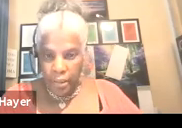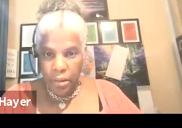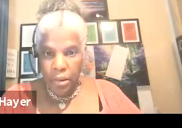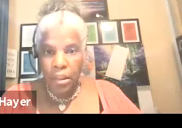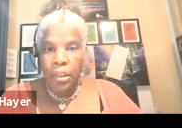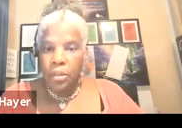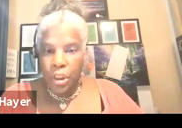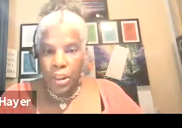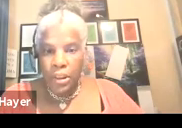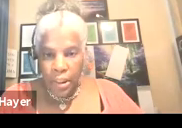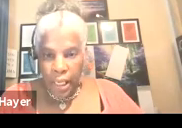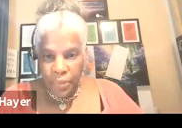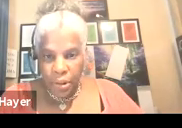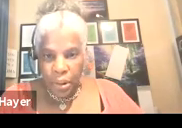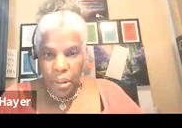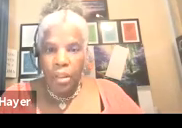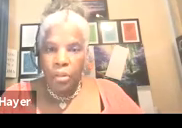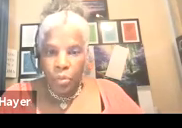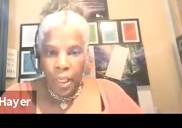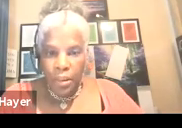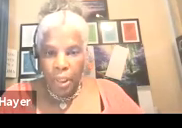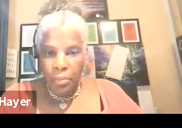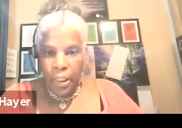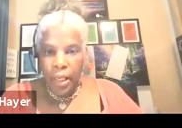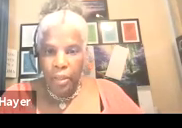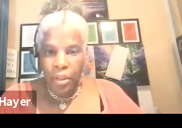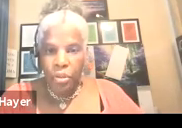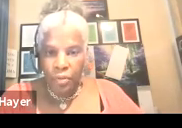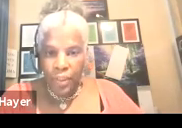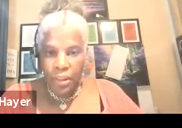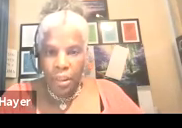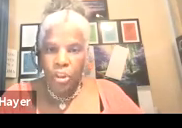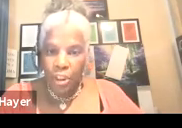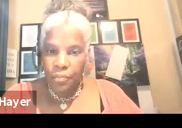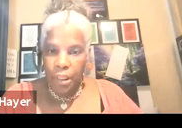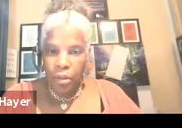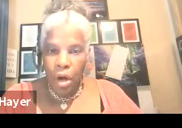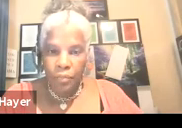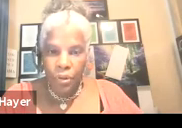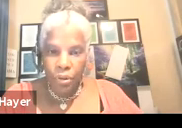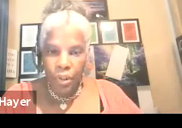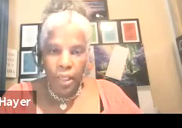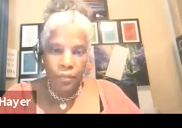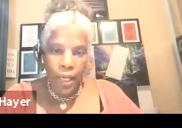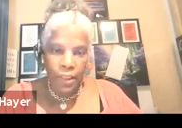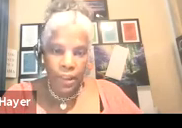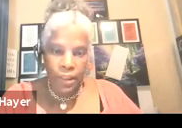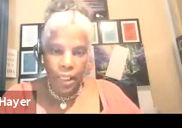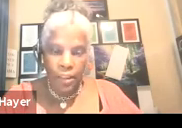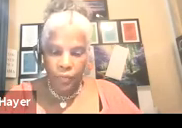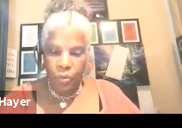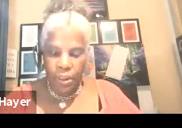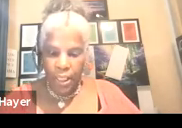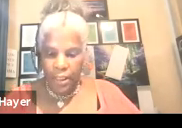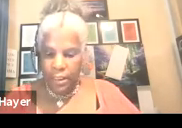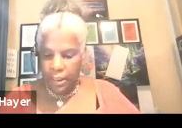Lori Hicks. She is Captain, U.S. Public Health Service, Chief Medical Officer at the Vaccine